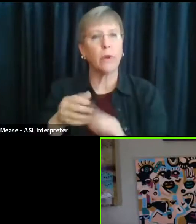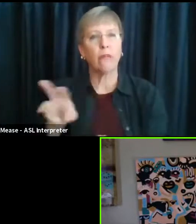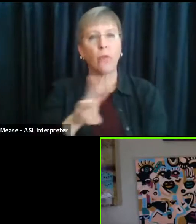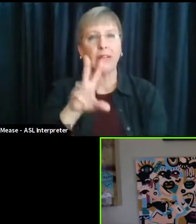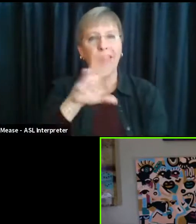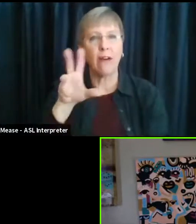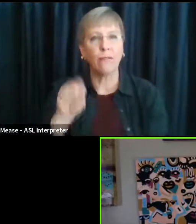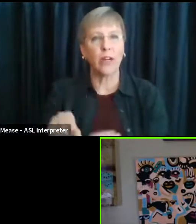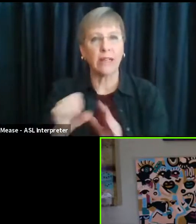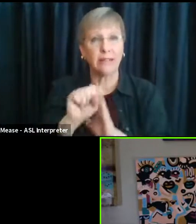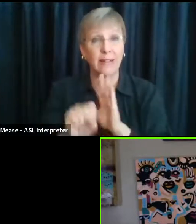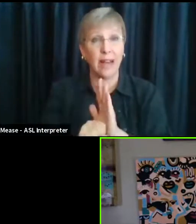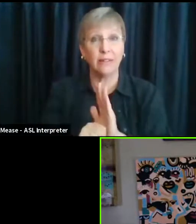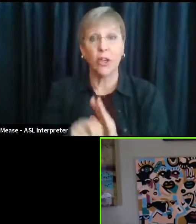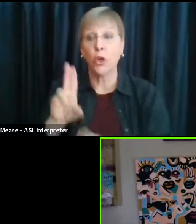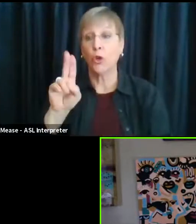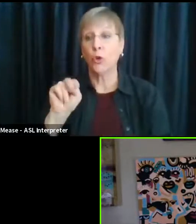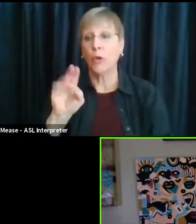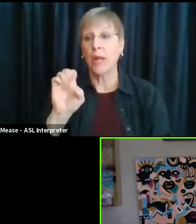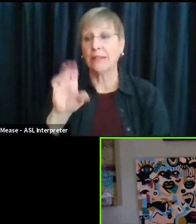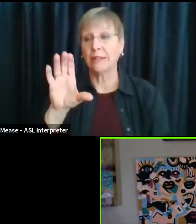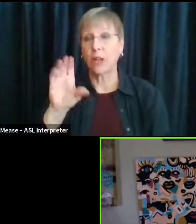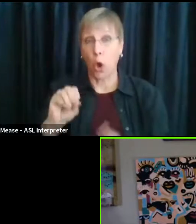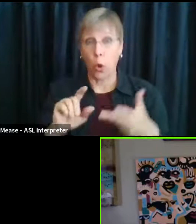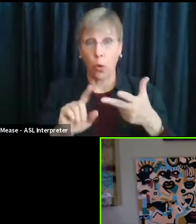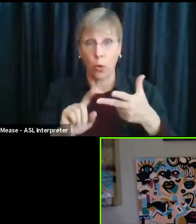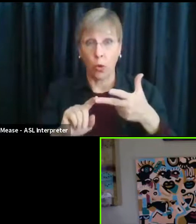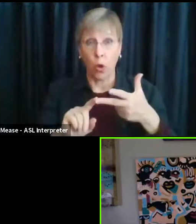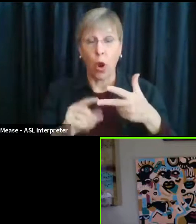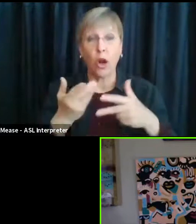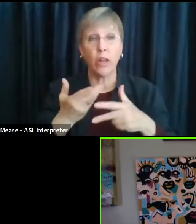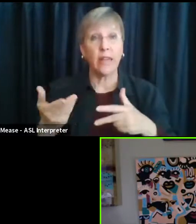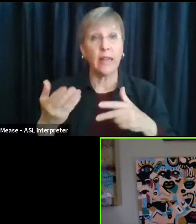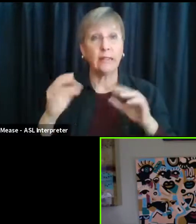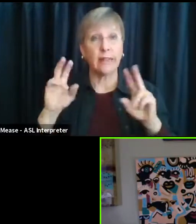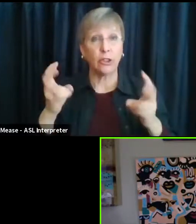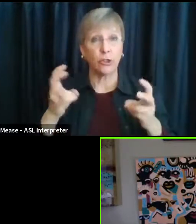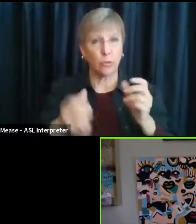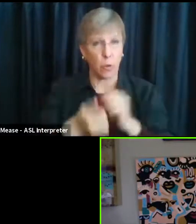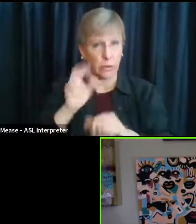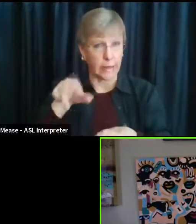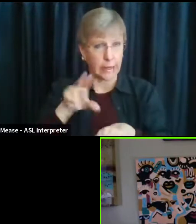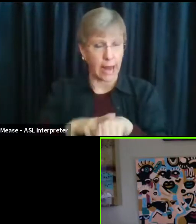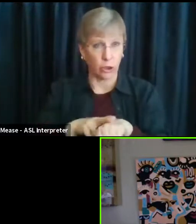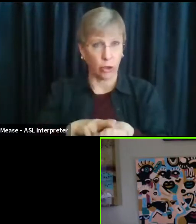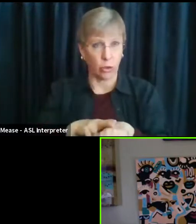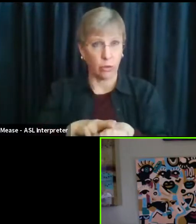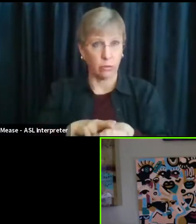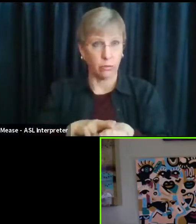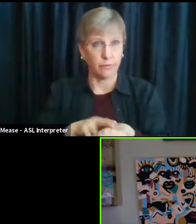African States, UNESCO, or are these issues fundamentally national in character?